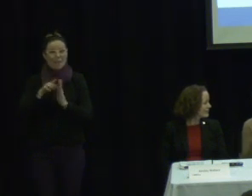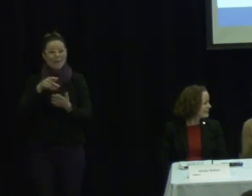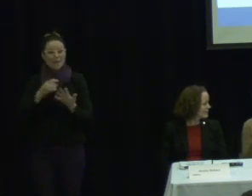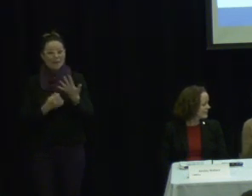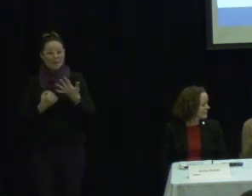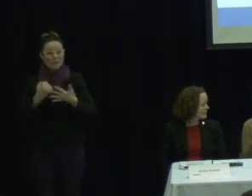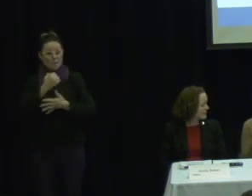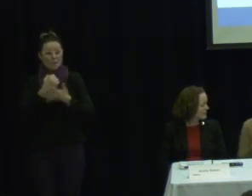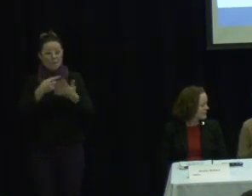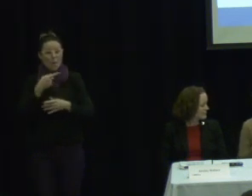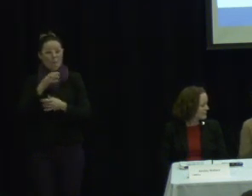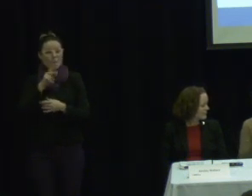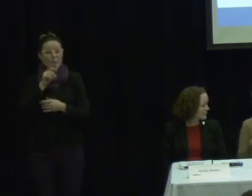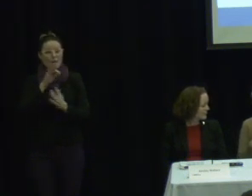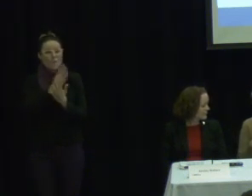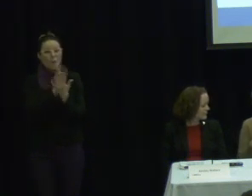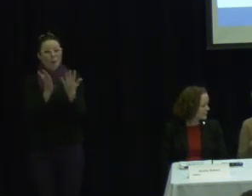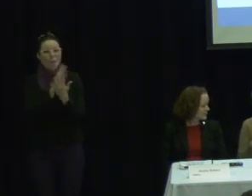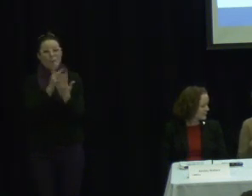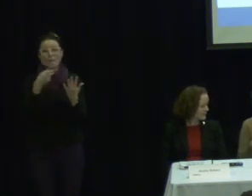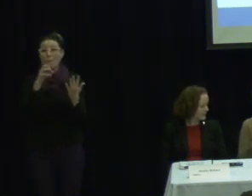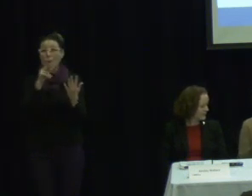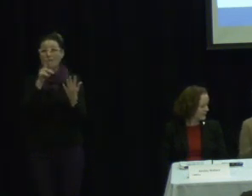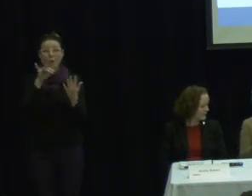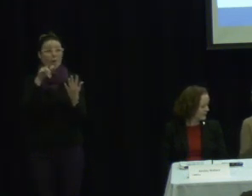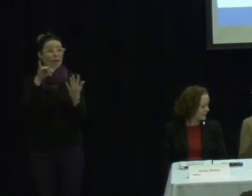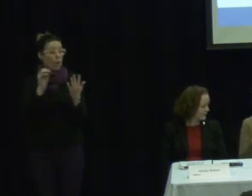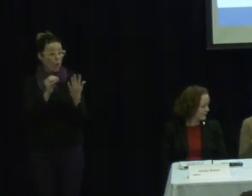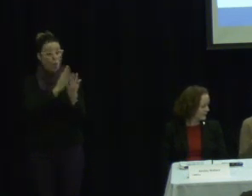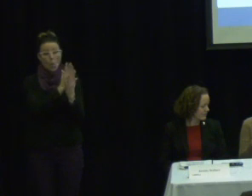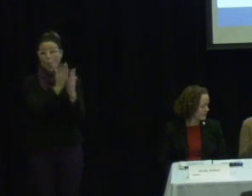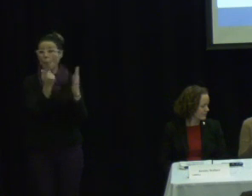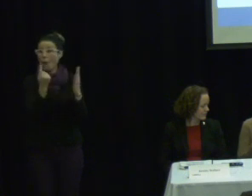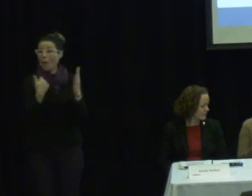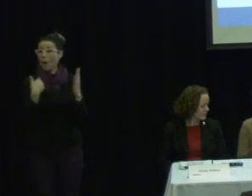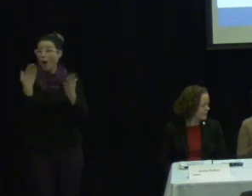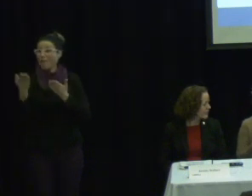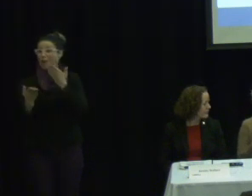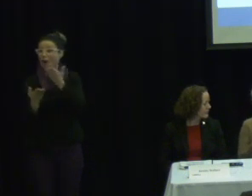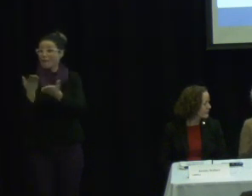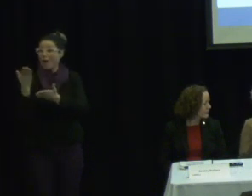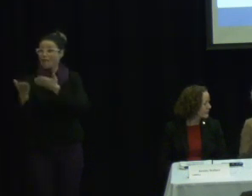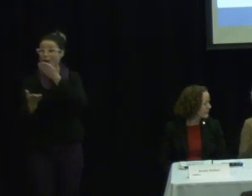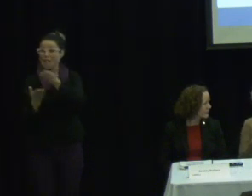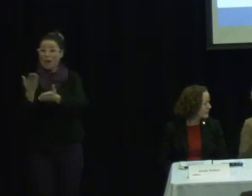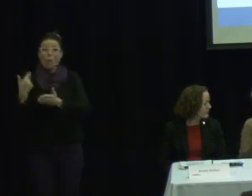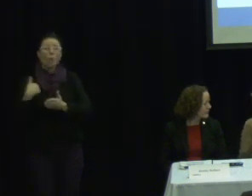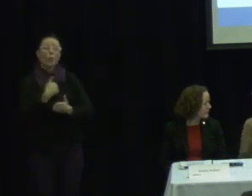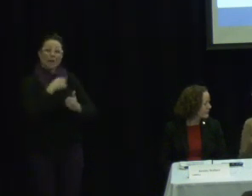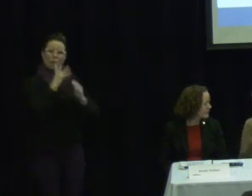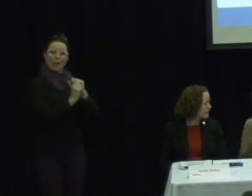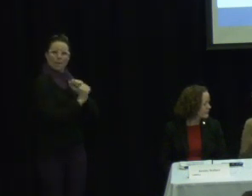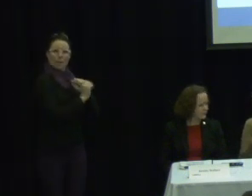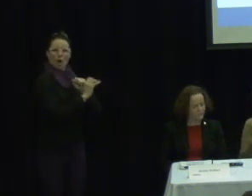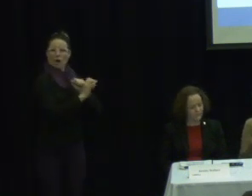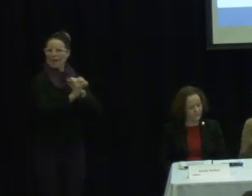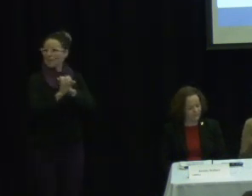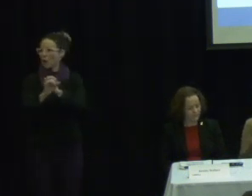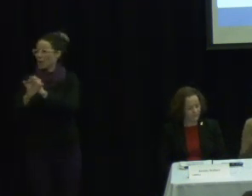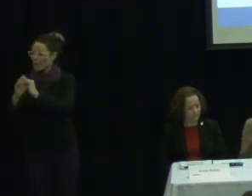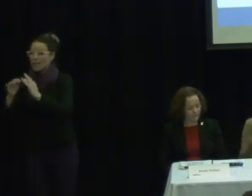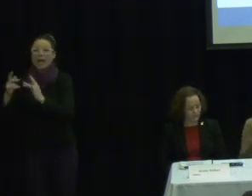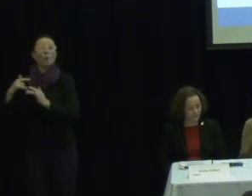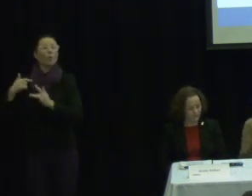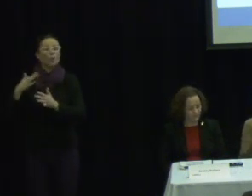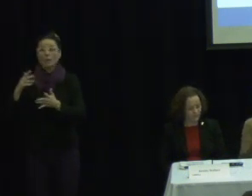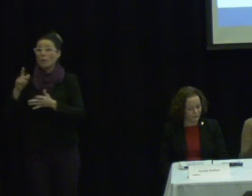we will control the messaging around those, we will do the marketing, and we'll keep all the tuition. And then eventually, when the AP contract ends,